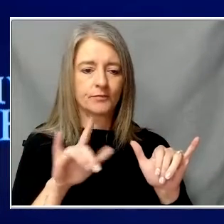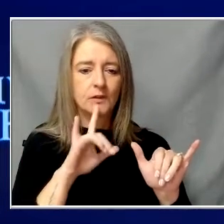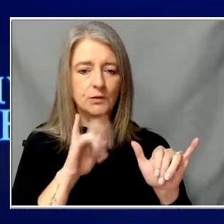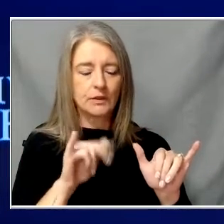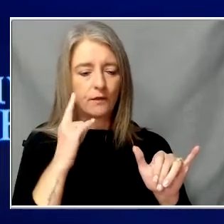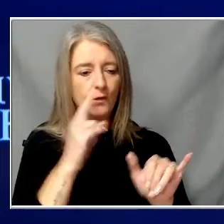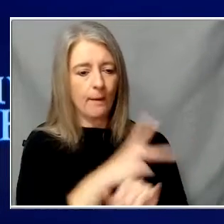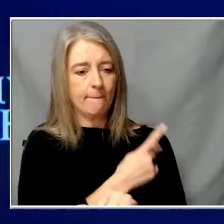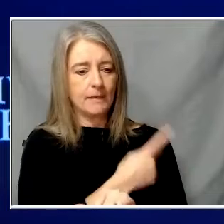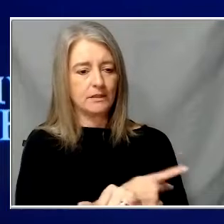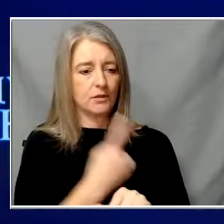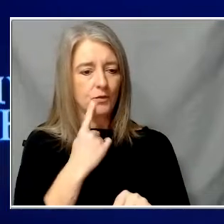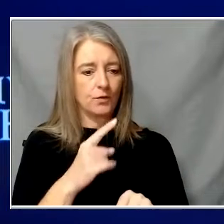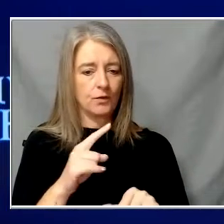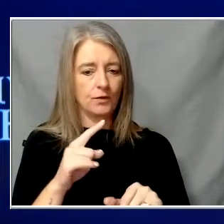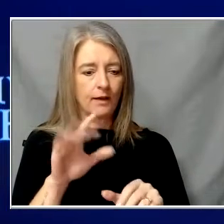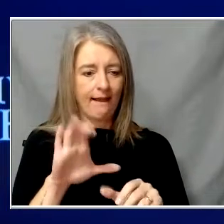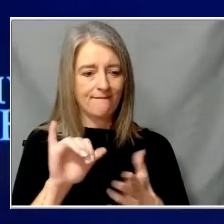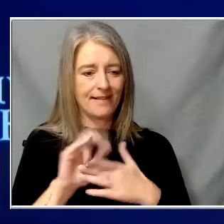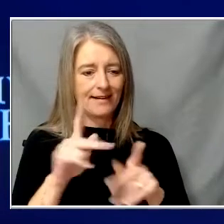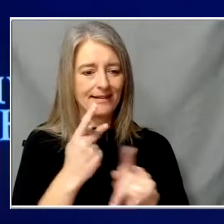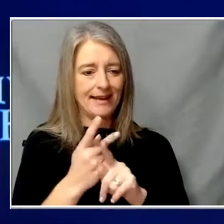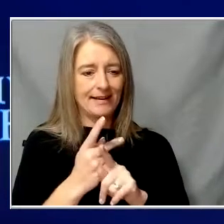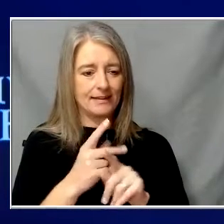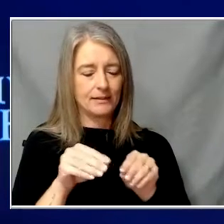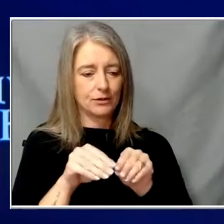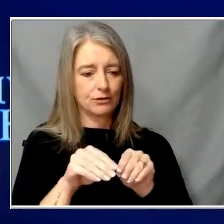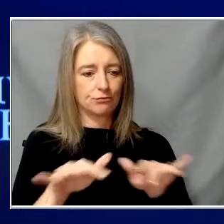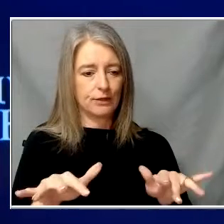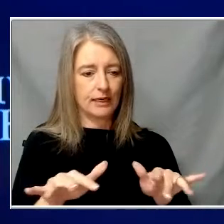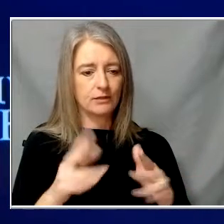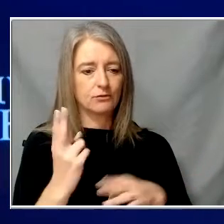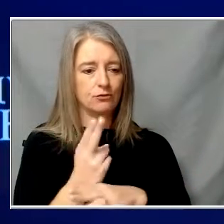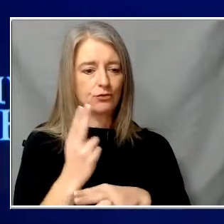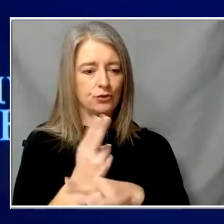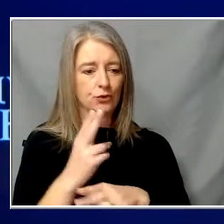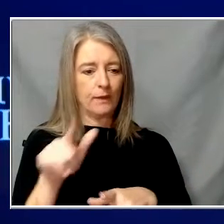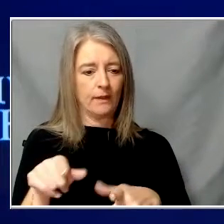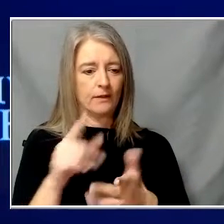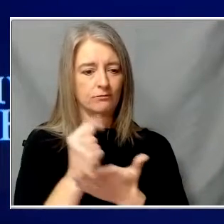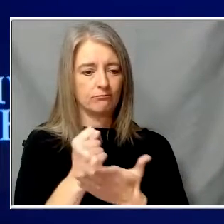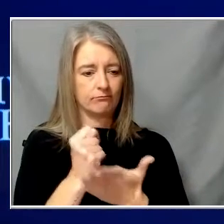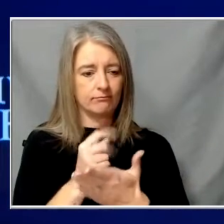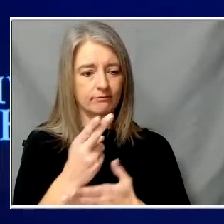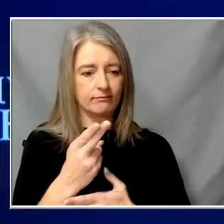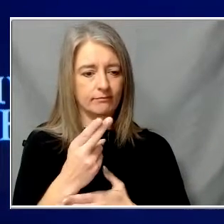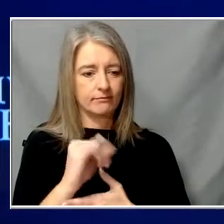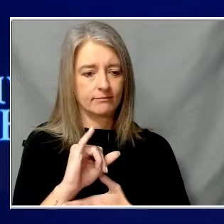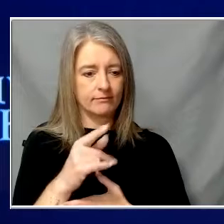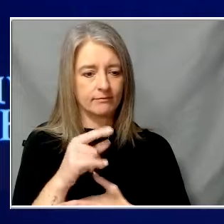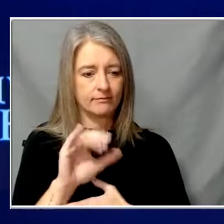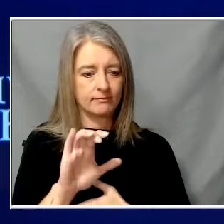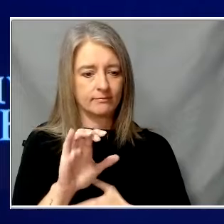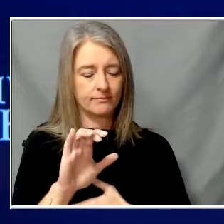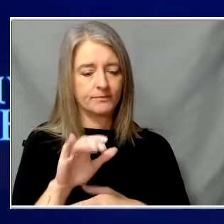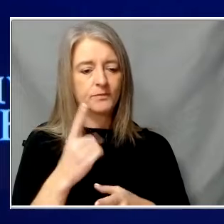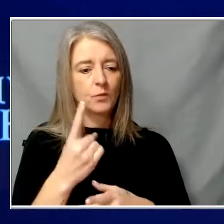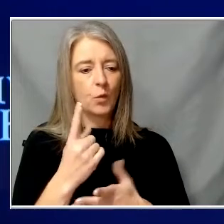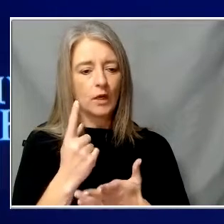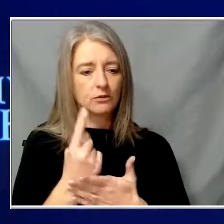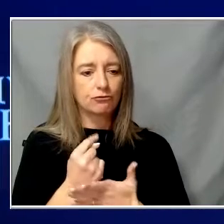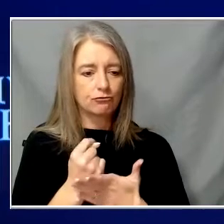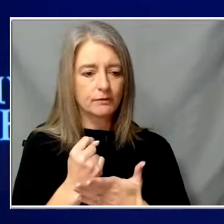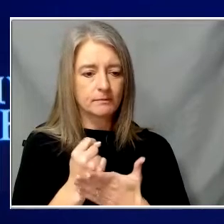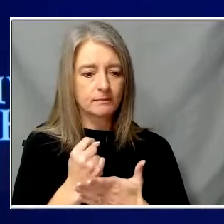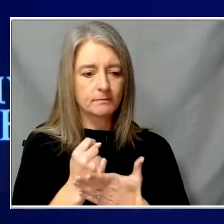with colorectal cancer that have that kind of spread I just described. And basically, one treatment is